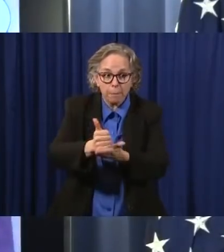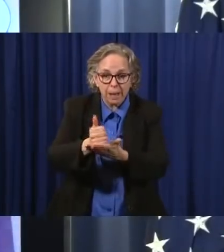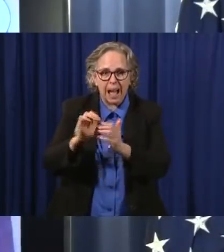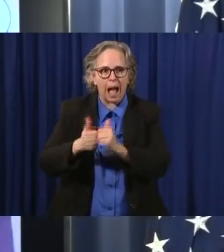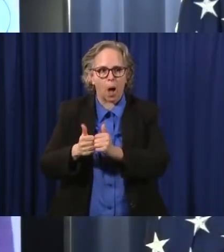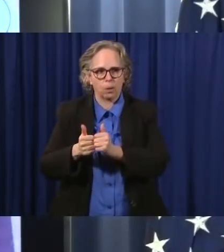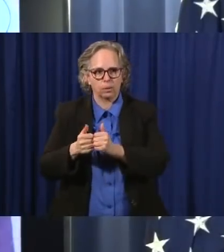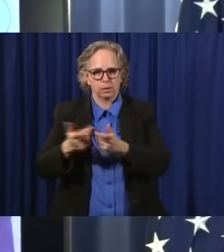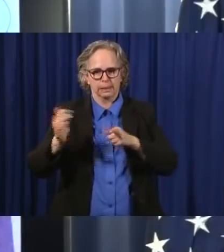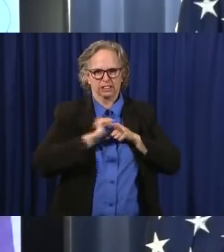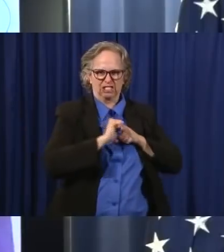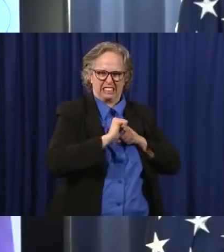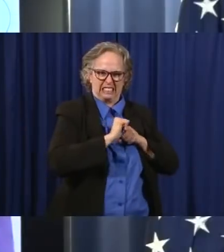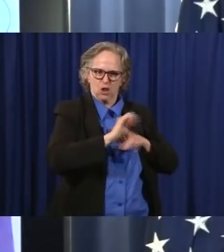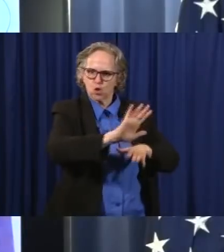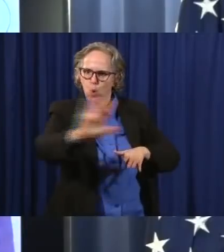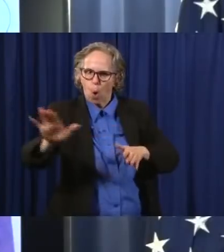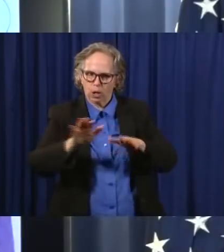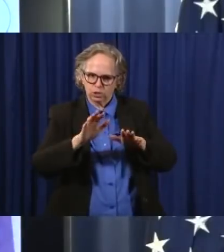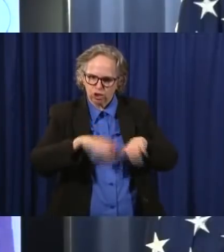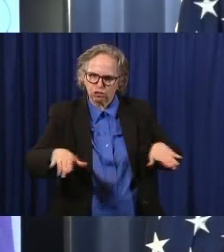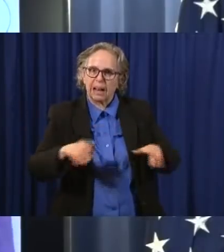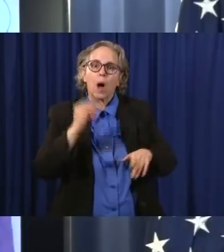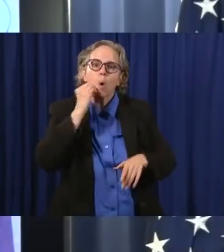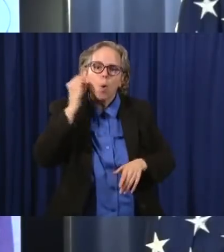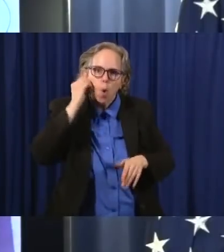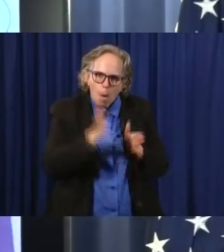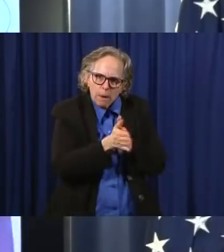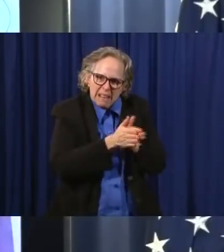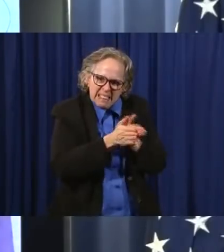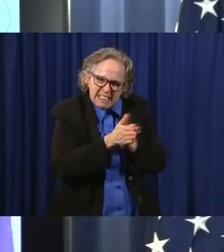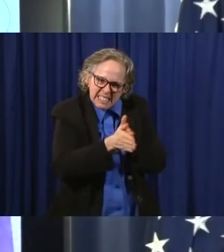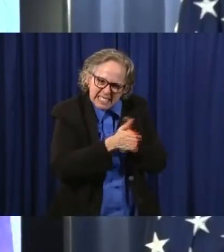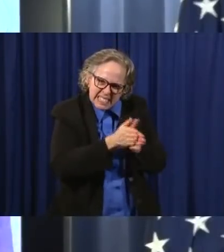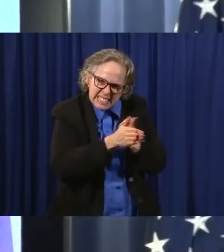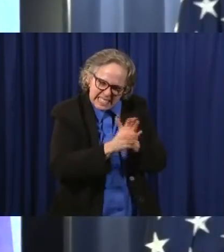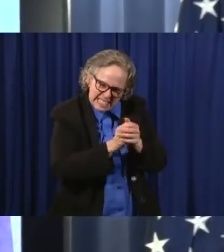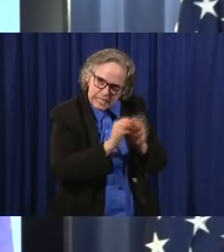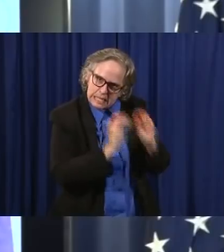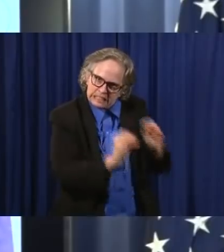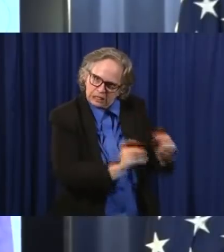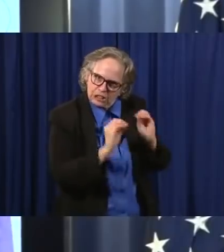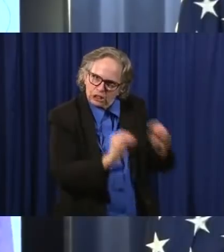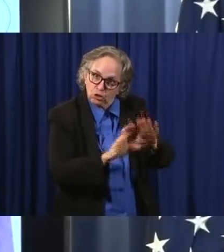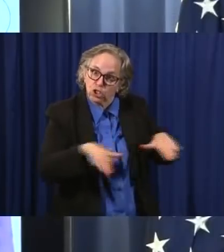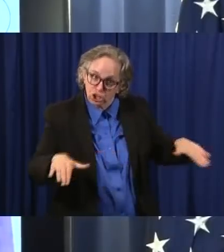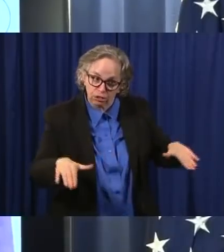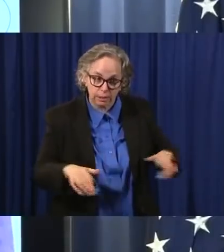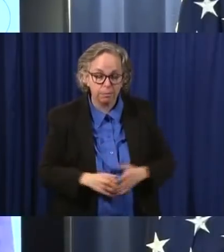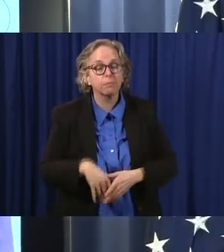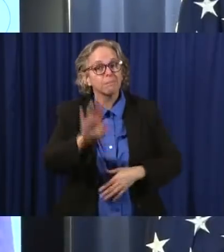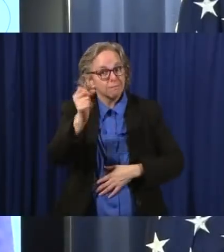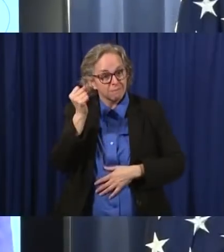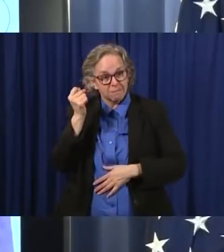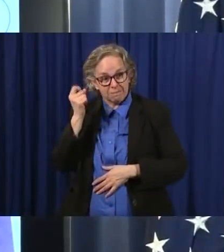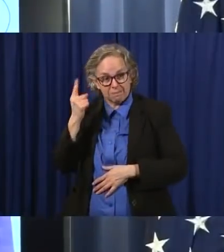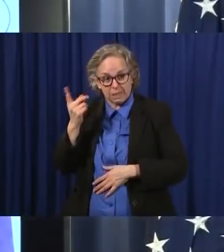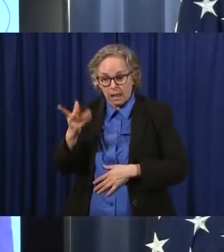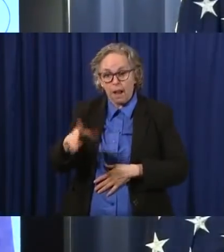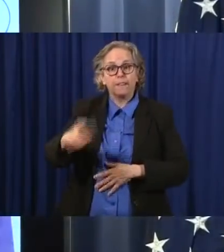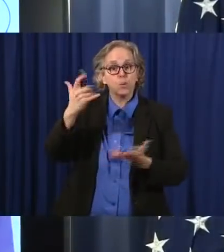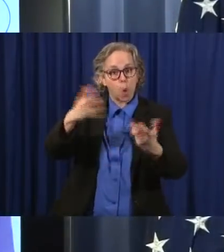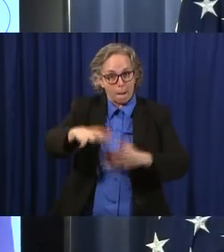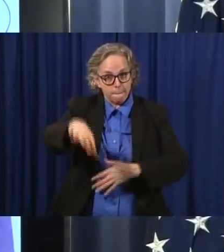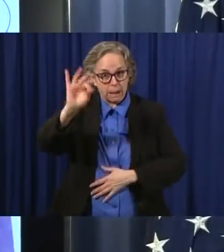home. And then it'll pick up again. Children will wash their hands before they leave. And again, the providers might ask that the parents wear